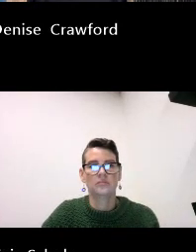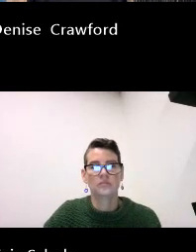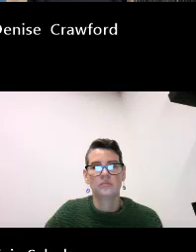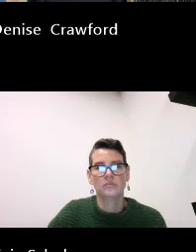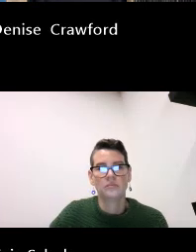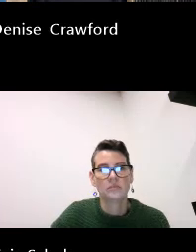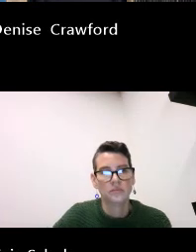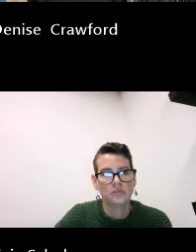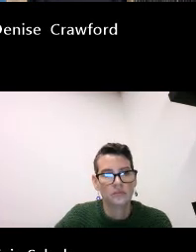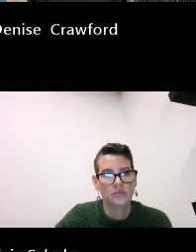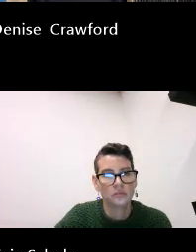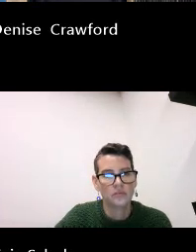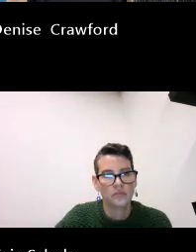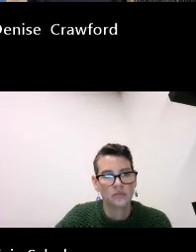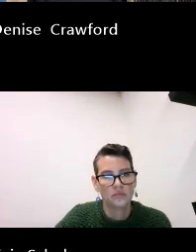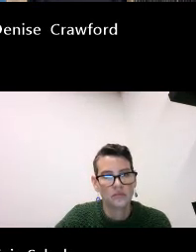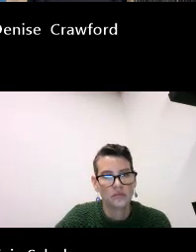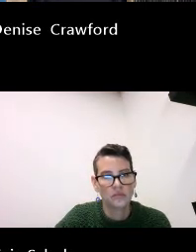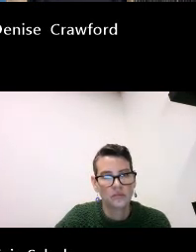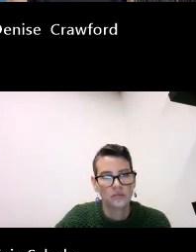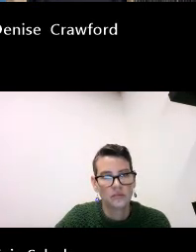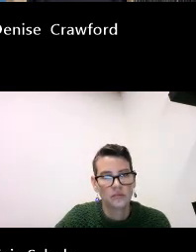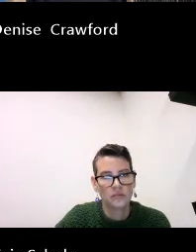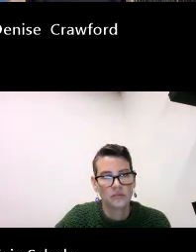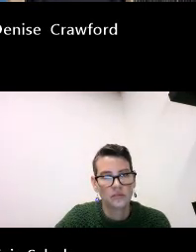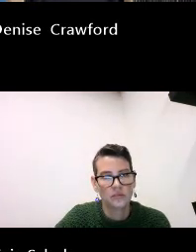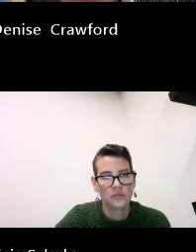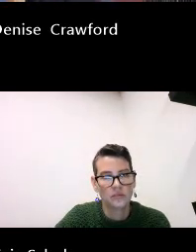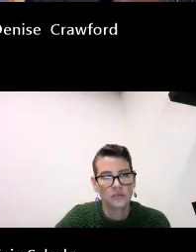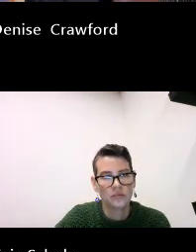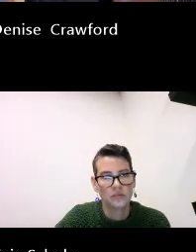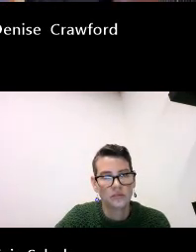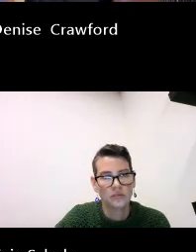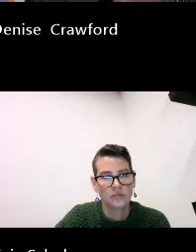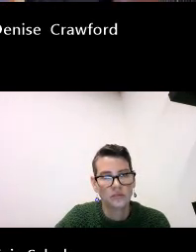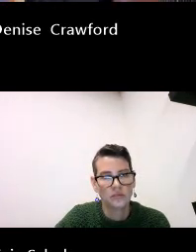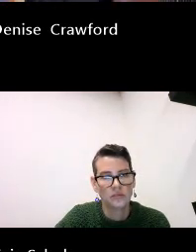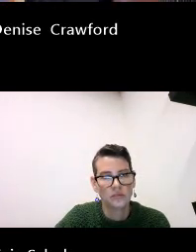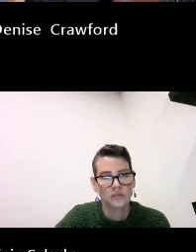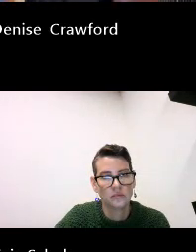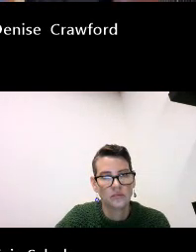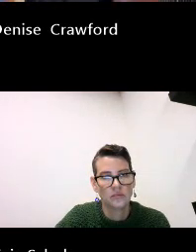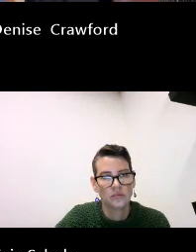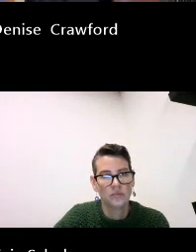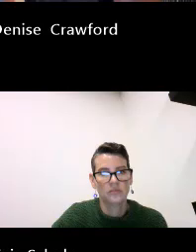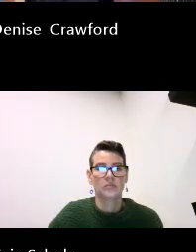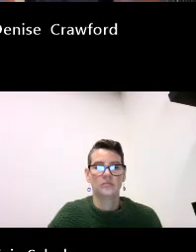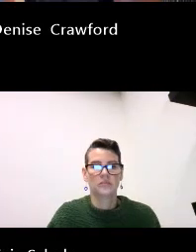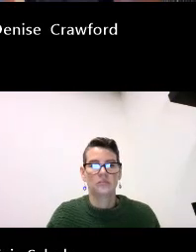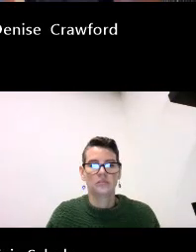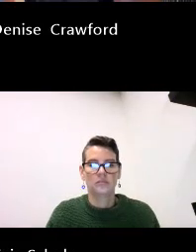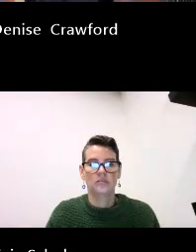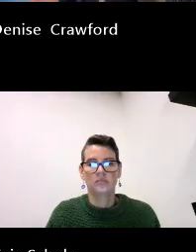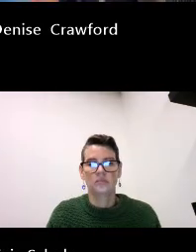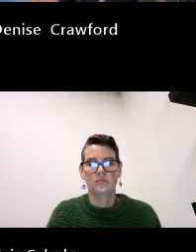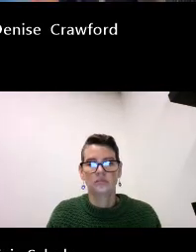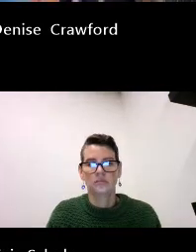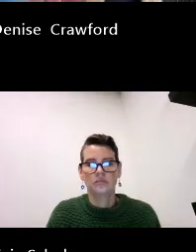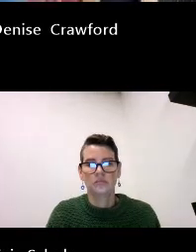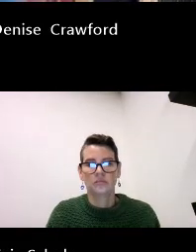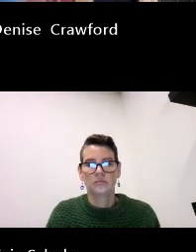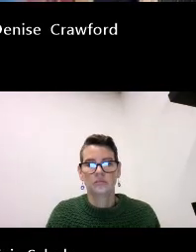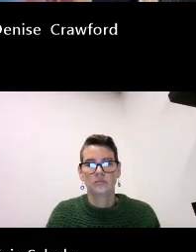your progress note has to be individualized is in the assessment section of that note. So in the assessment section of